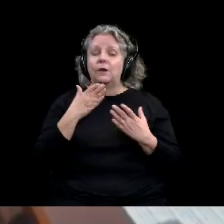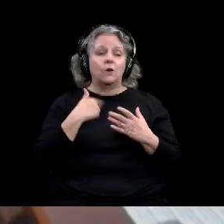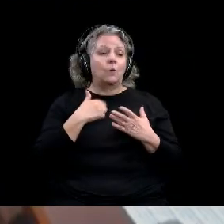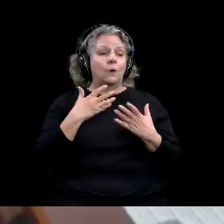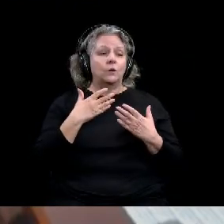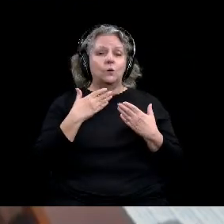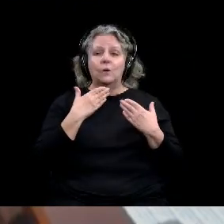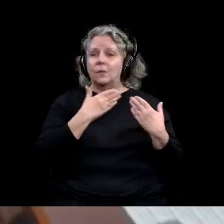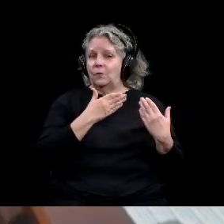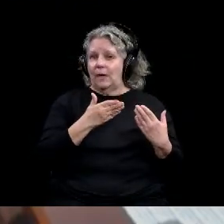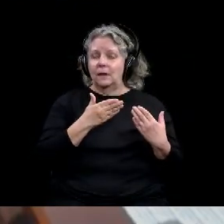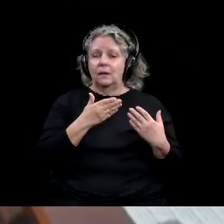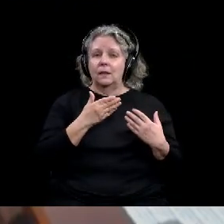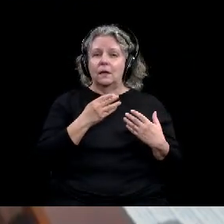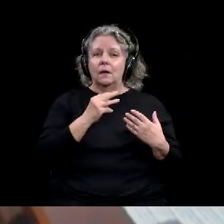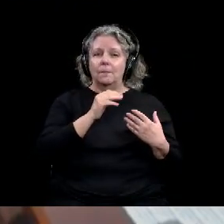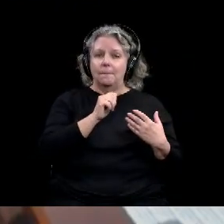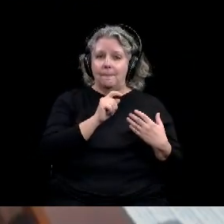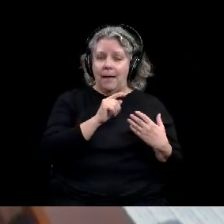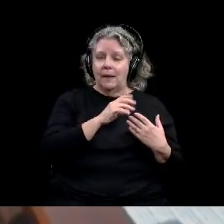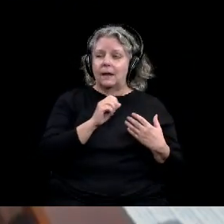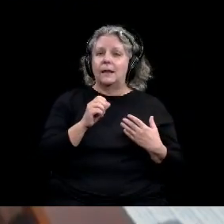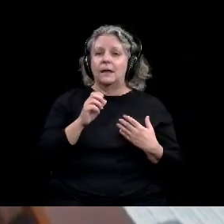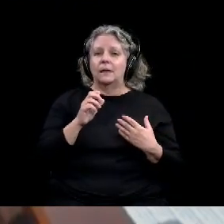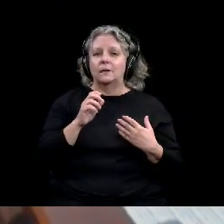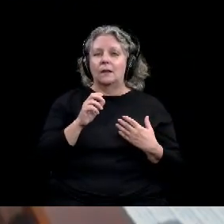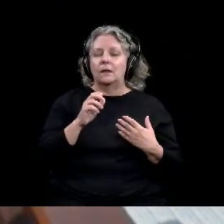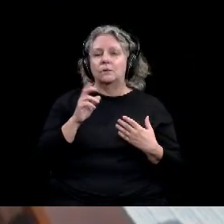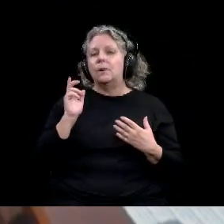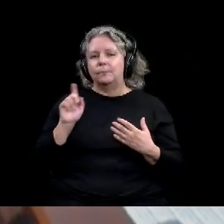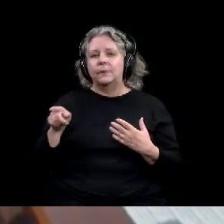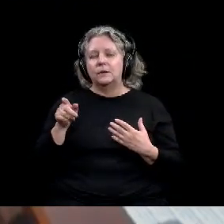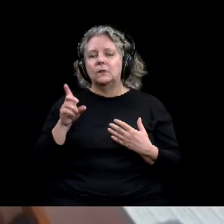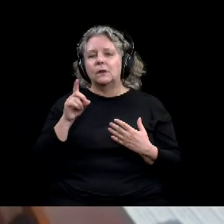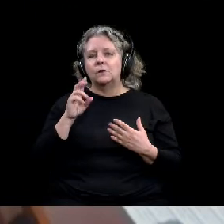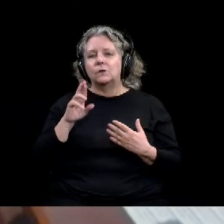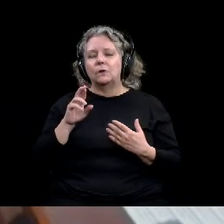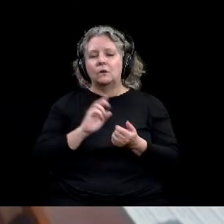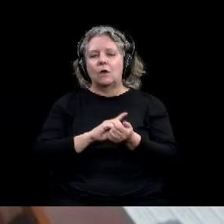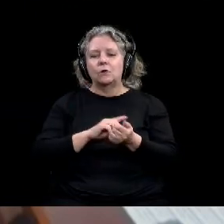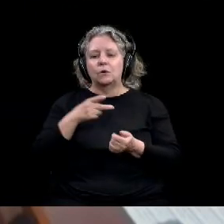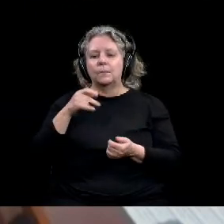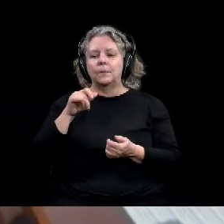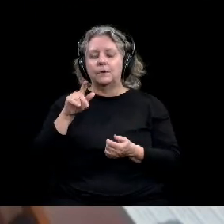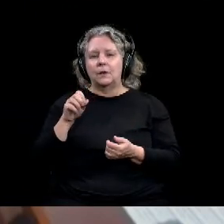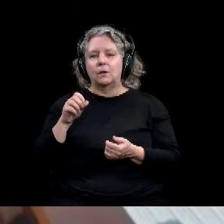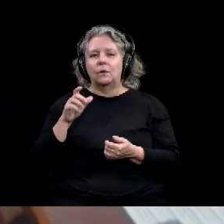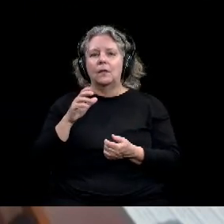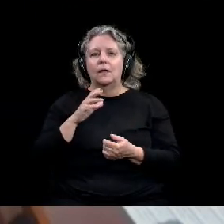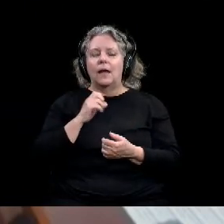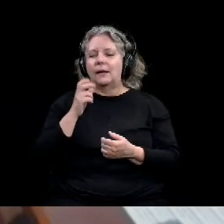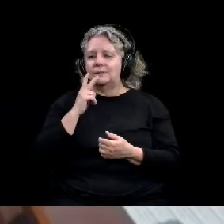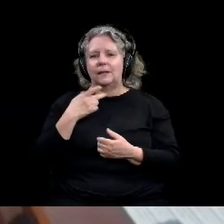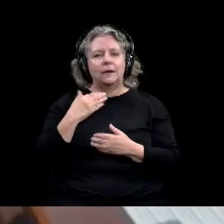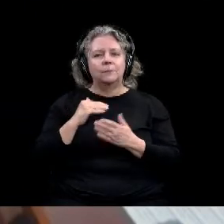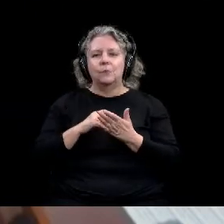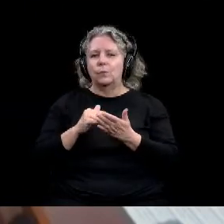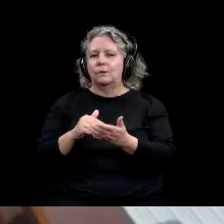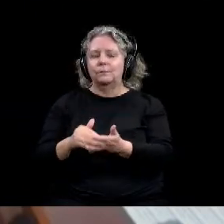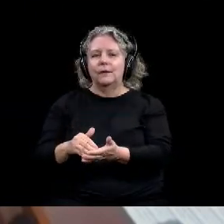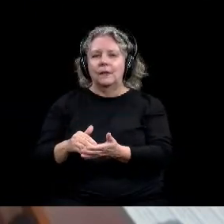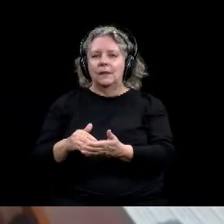regularly. He has done yeoman's work along with his partners here in our ICU for a